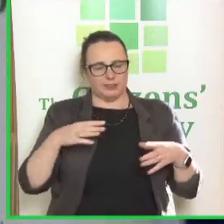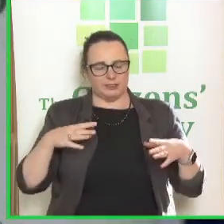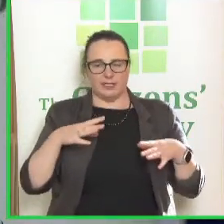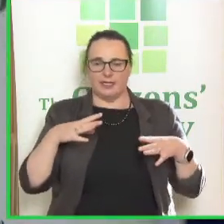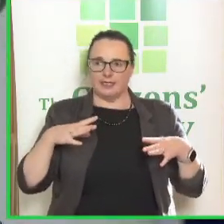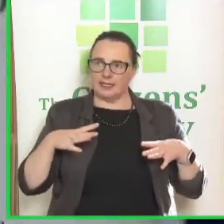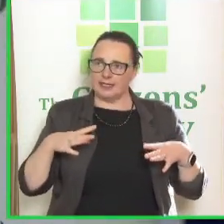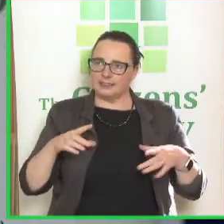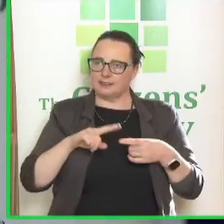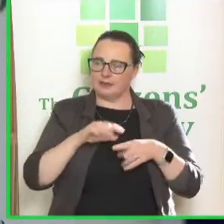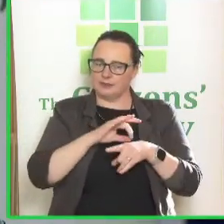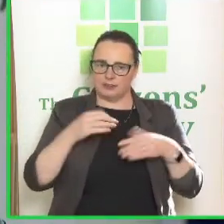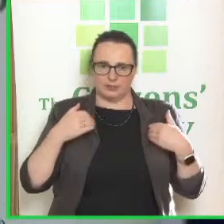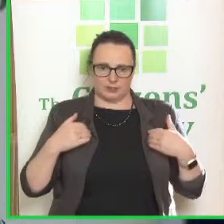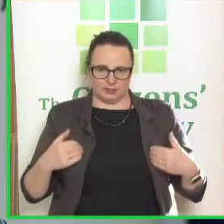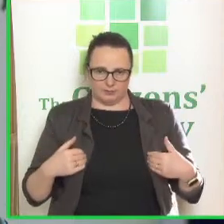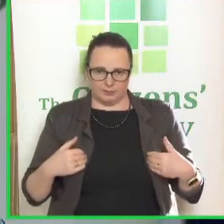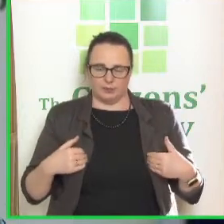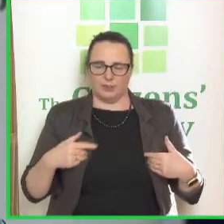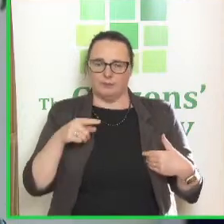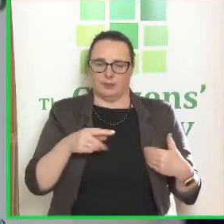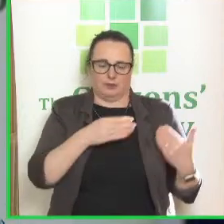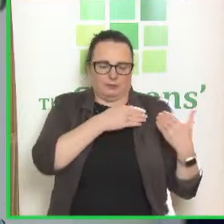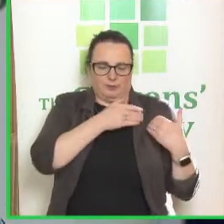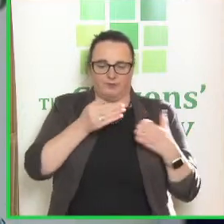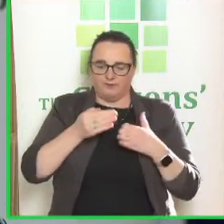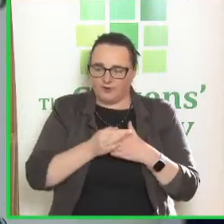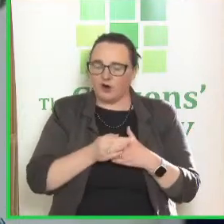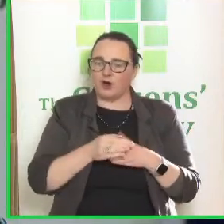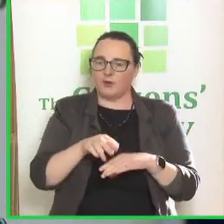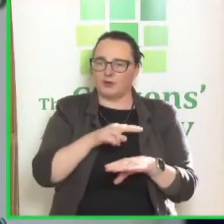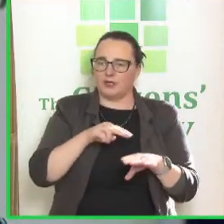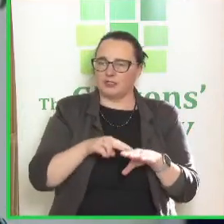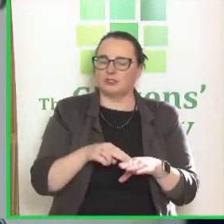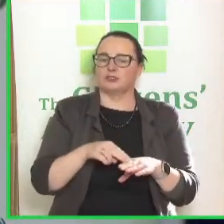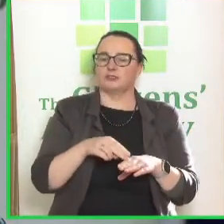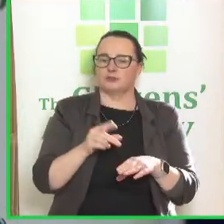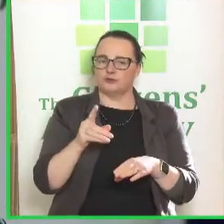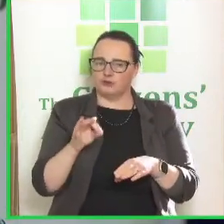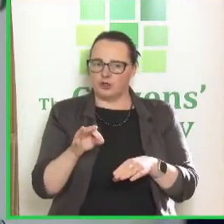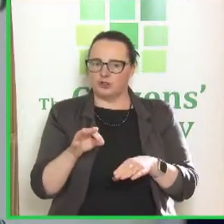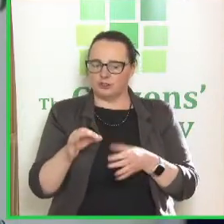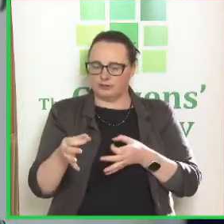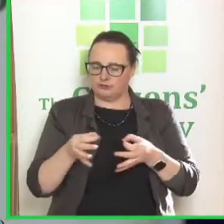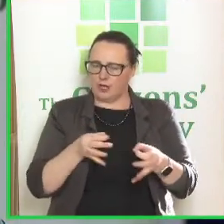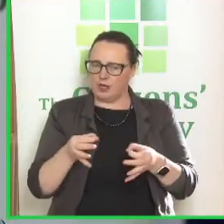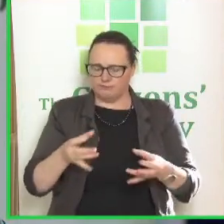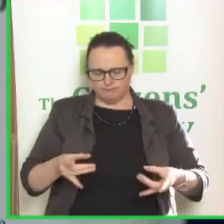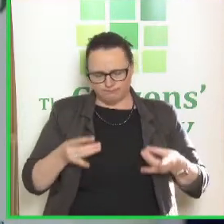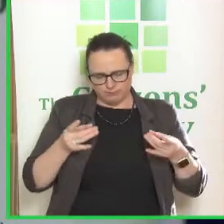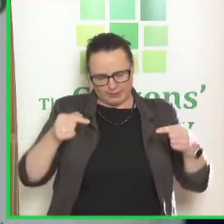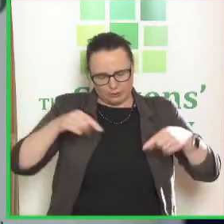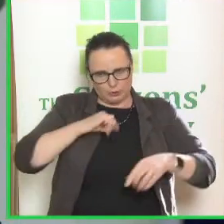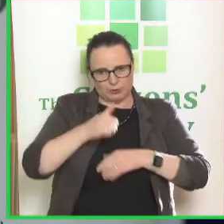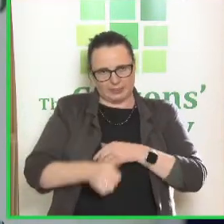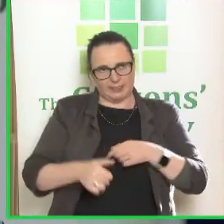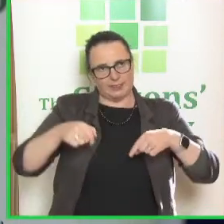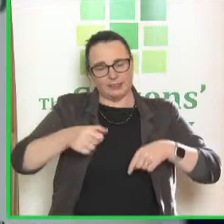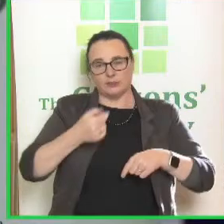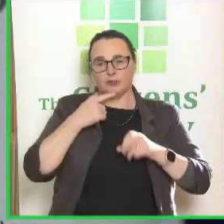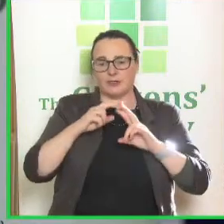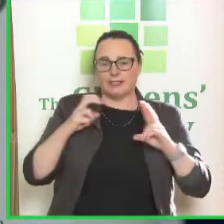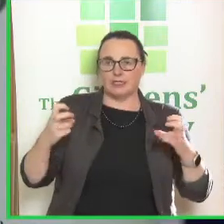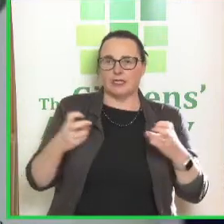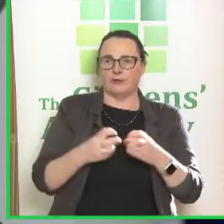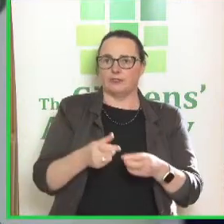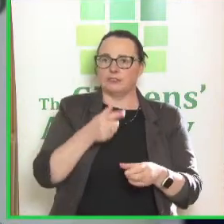with responsibility for the National Drugs Strategy, I am very pleased and honoured to be here today in Dublin Castle to speak at the launch of